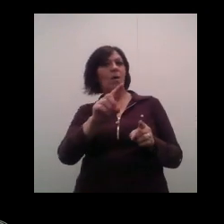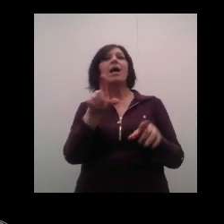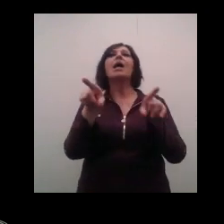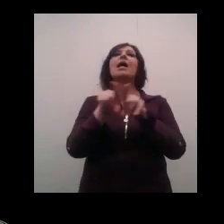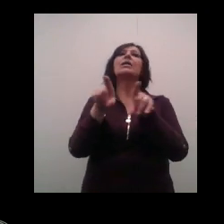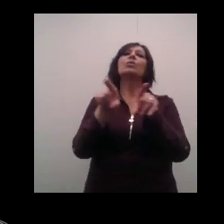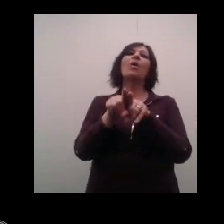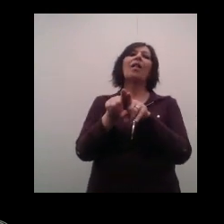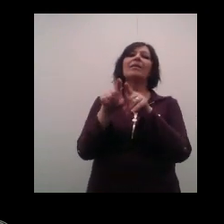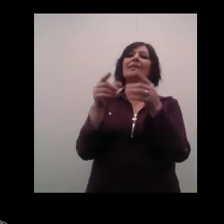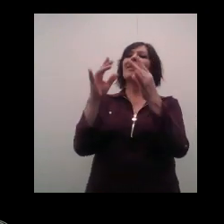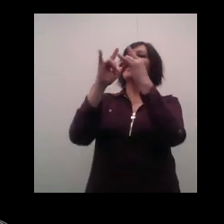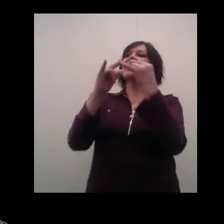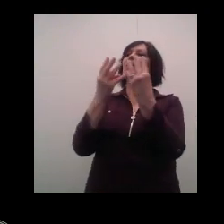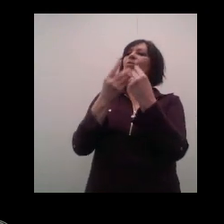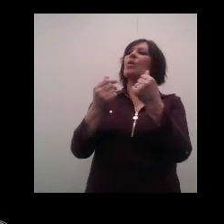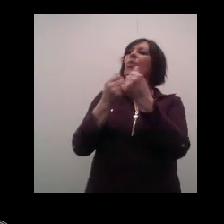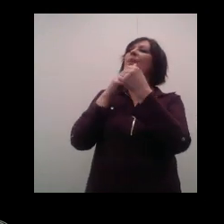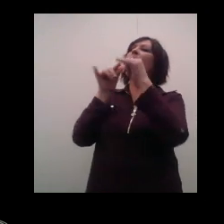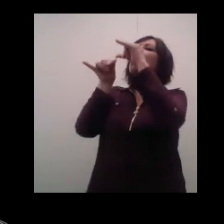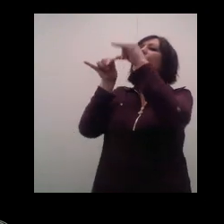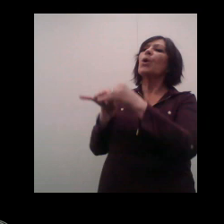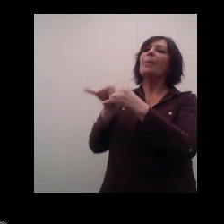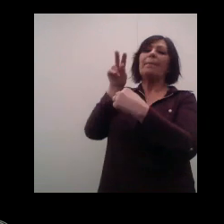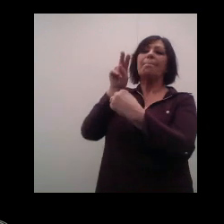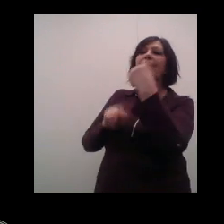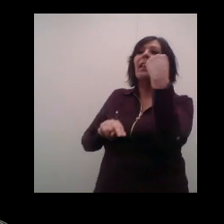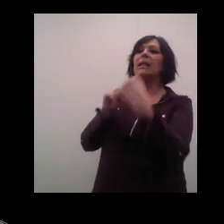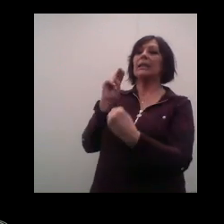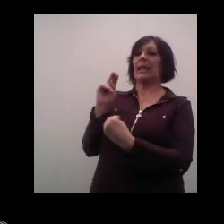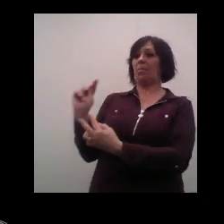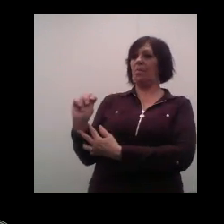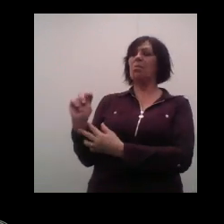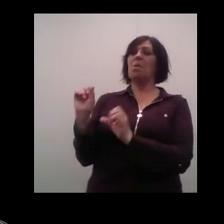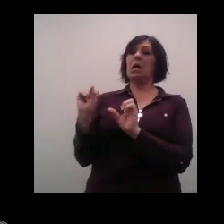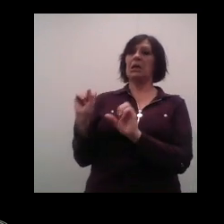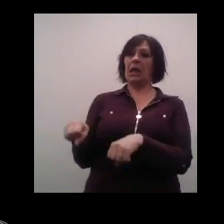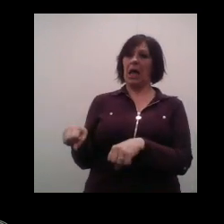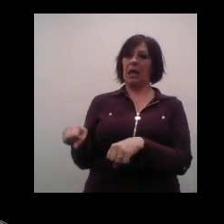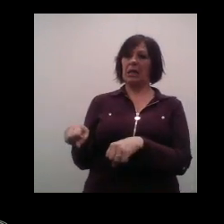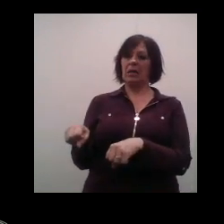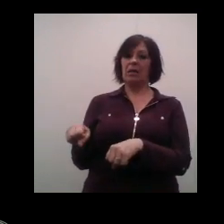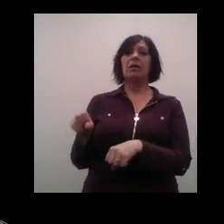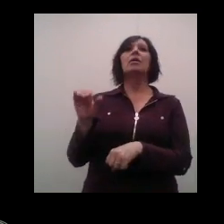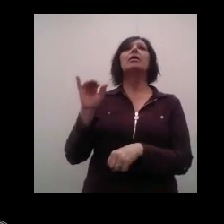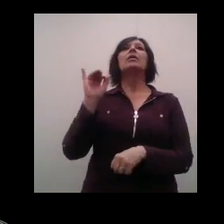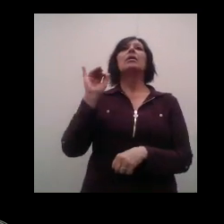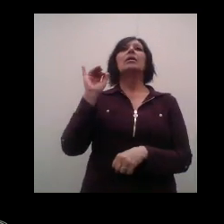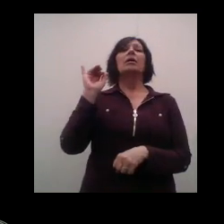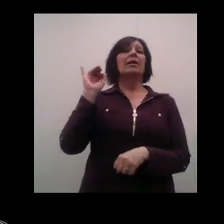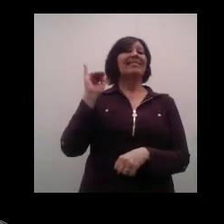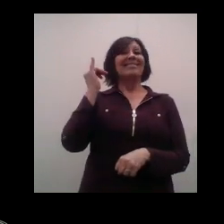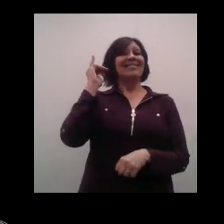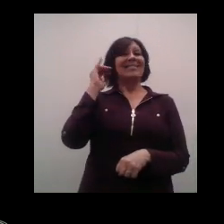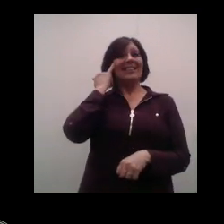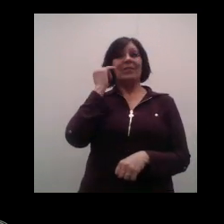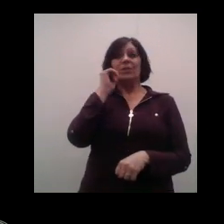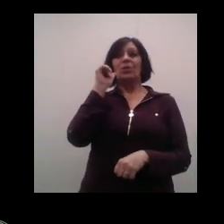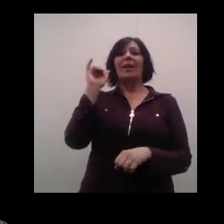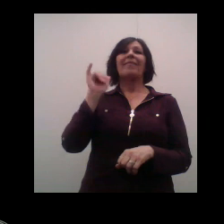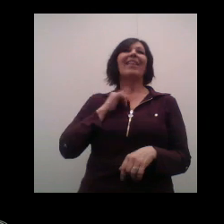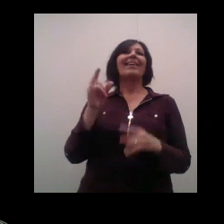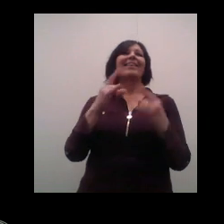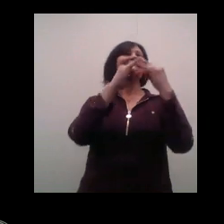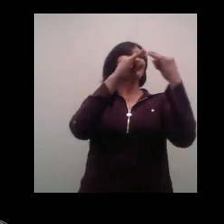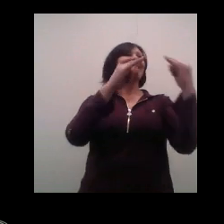as any permanent buildings that may have a bathroom associated, would be allowed. Those that do not, those like just a